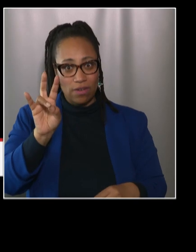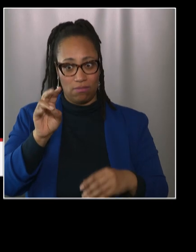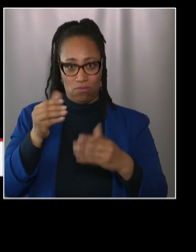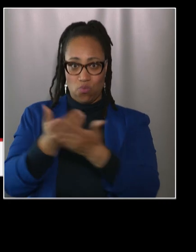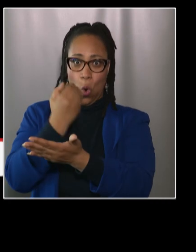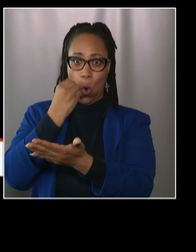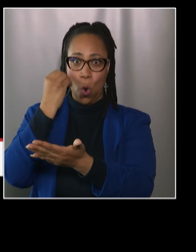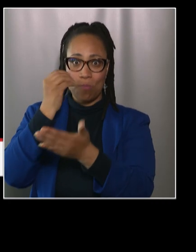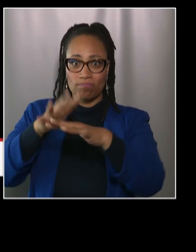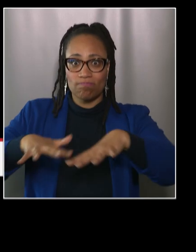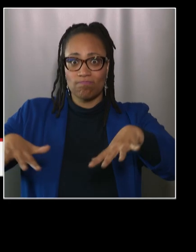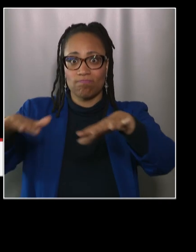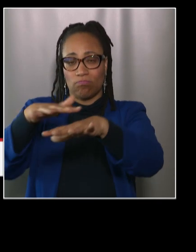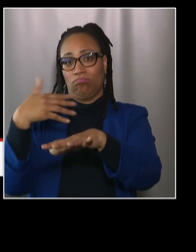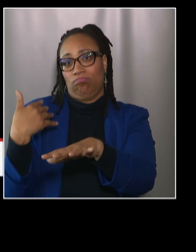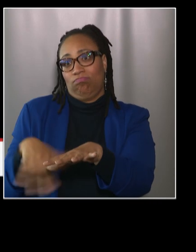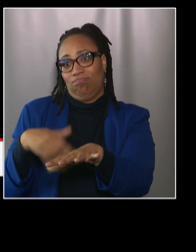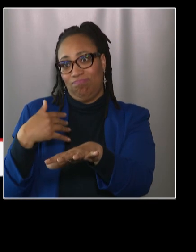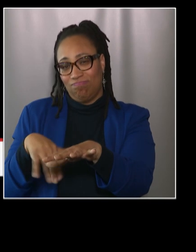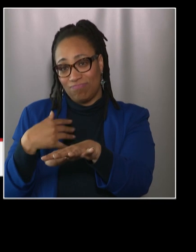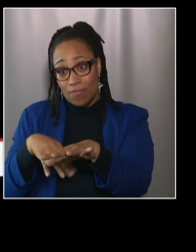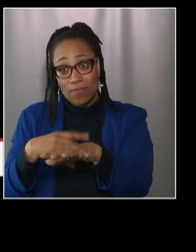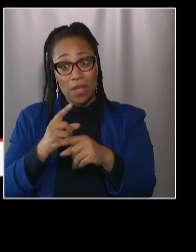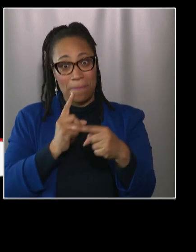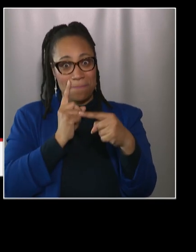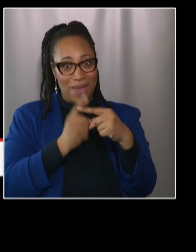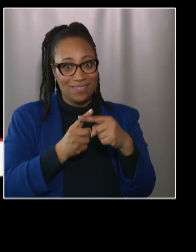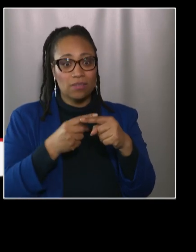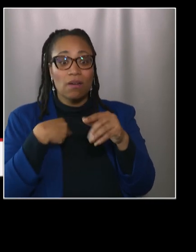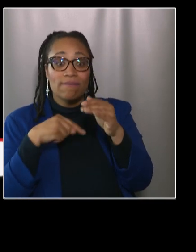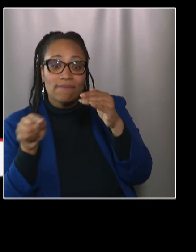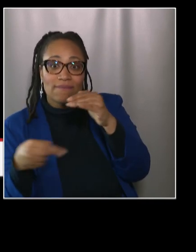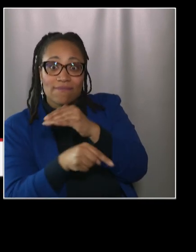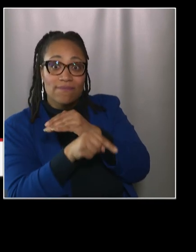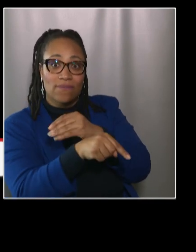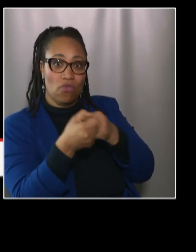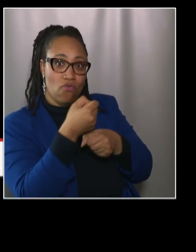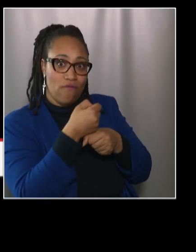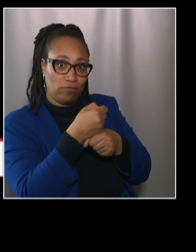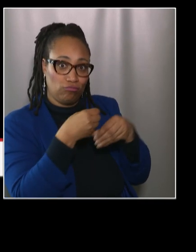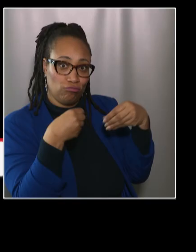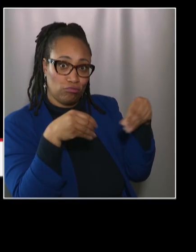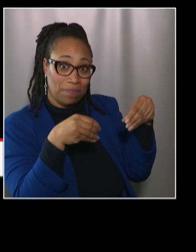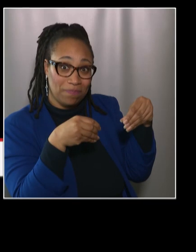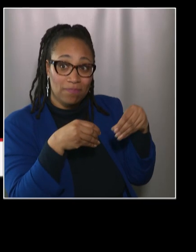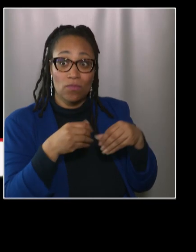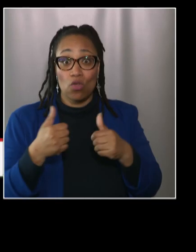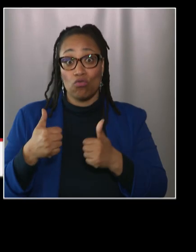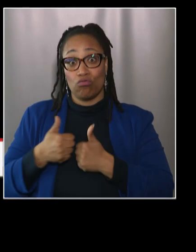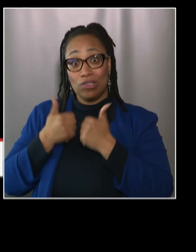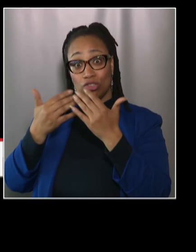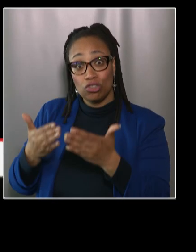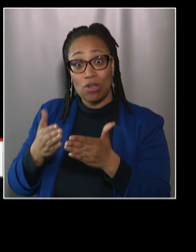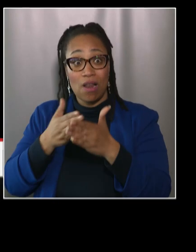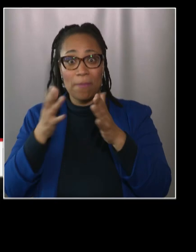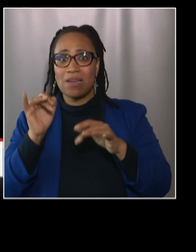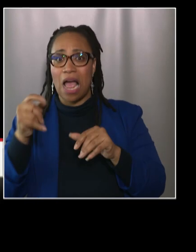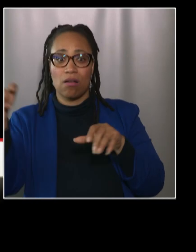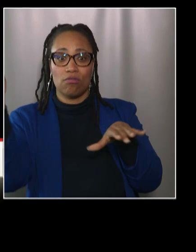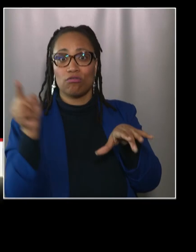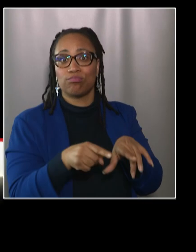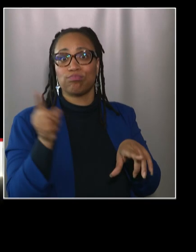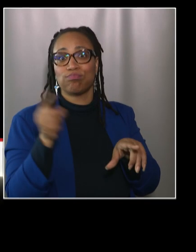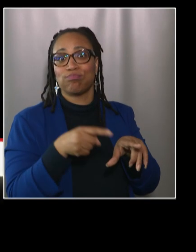a Thousand Hills Coffee, which serves residents and neighbors ethically sourced coffee with a mission of giving back to